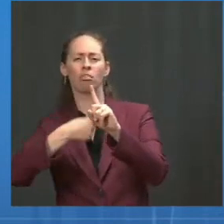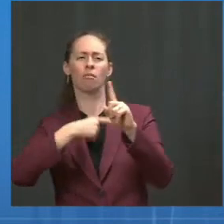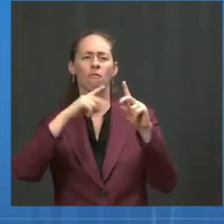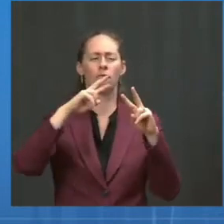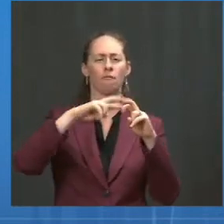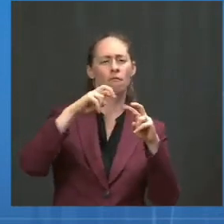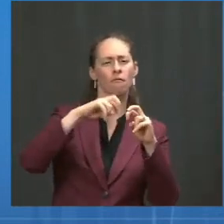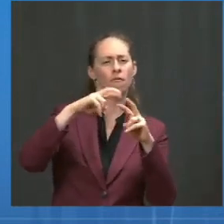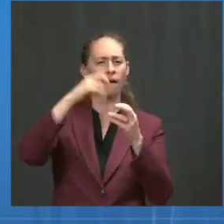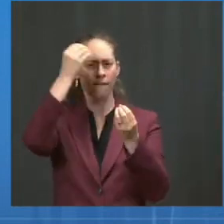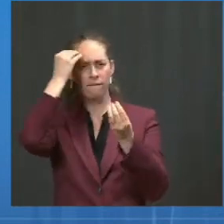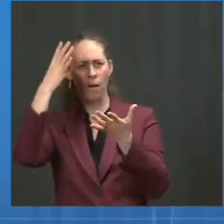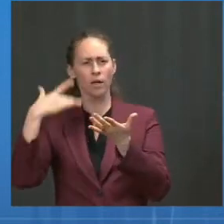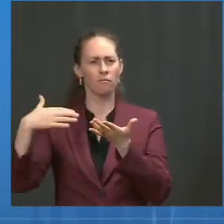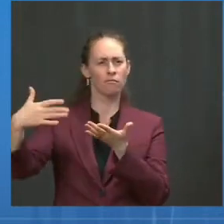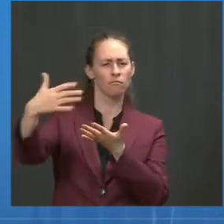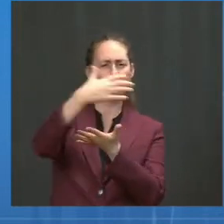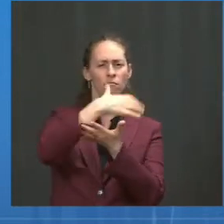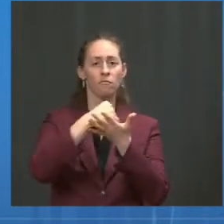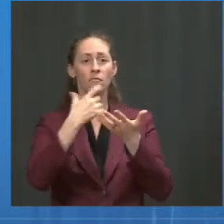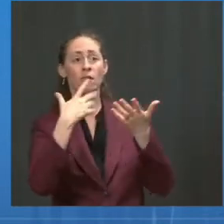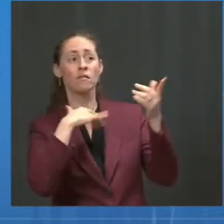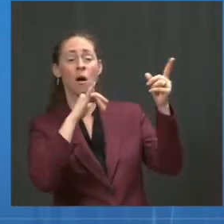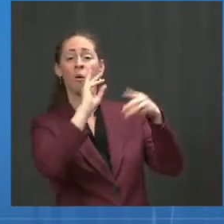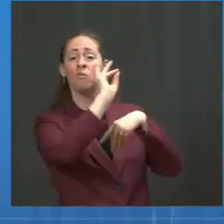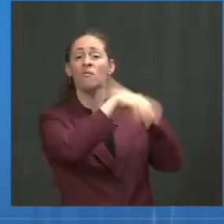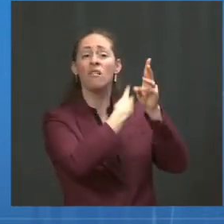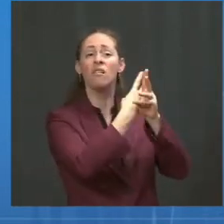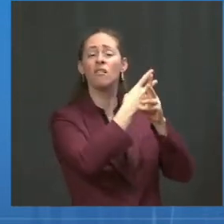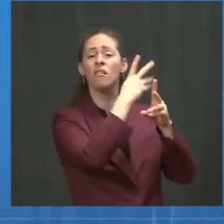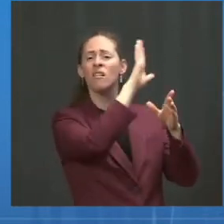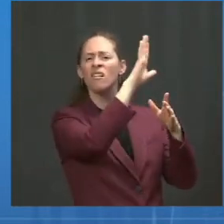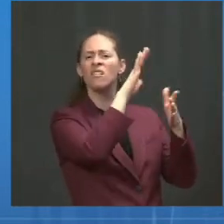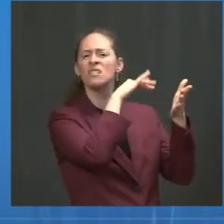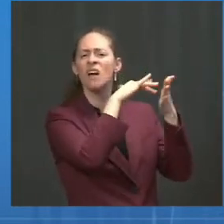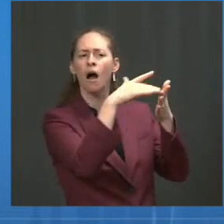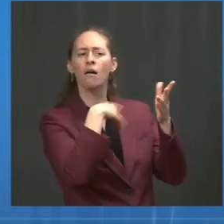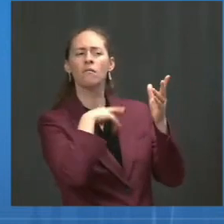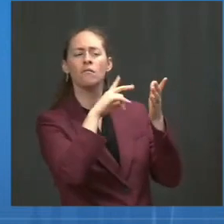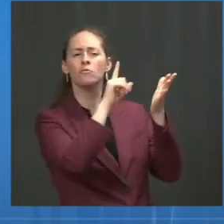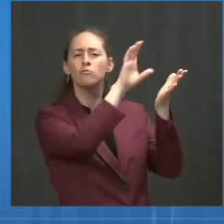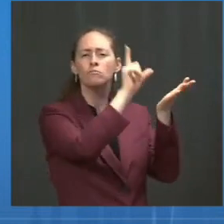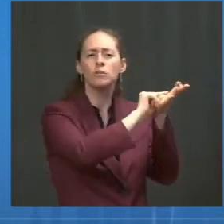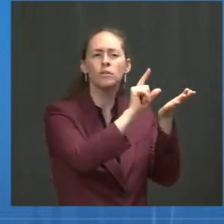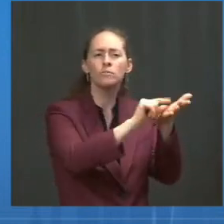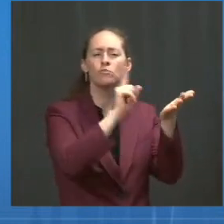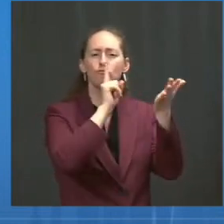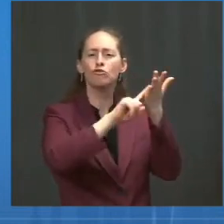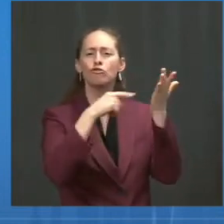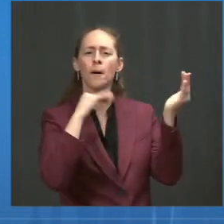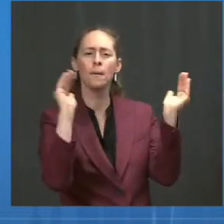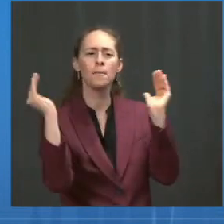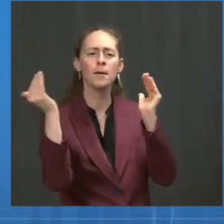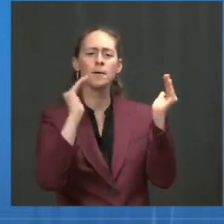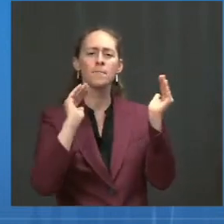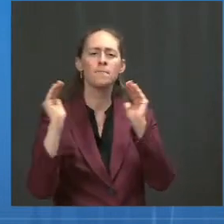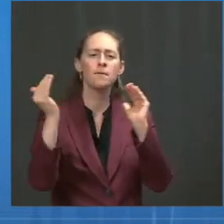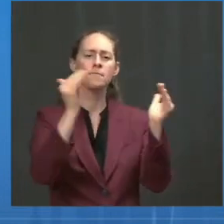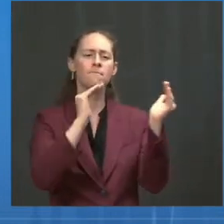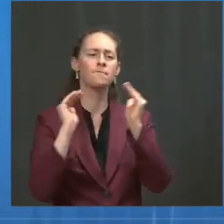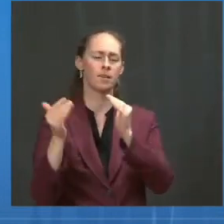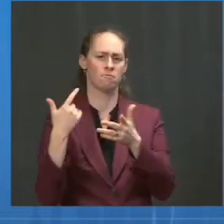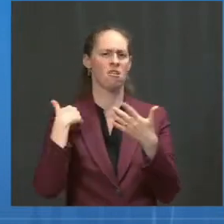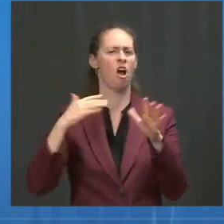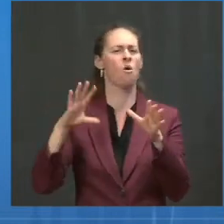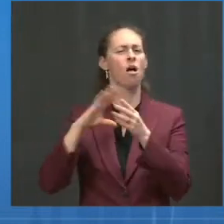of a number of studies, both international and domestic studies. And as we've stated many times, right at this moment, apart